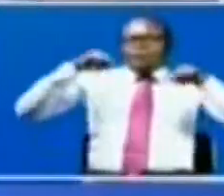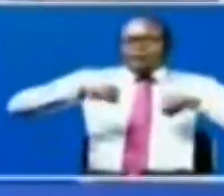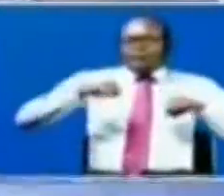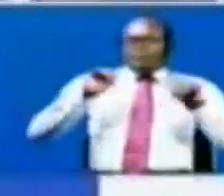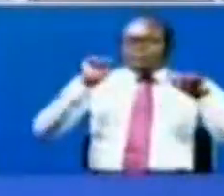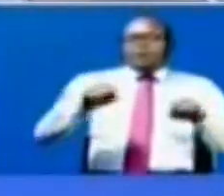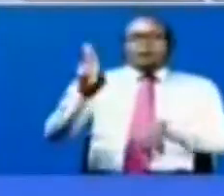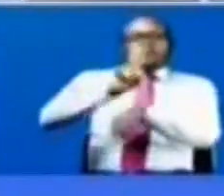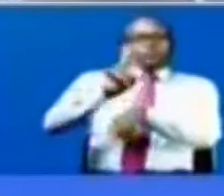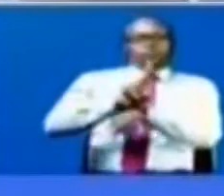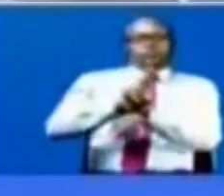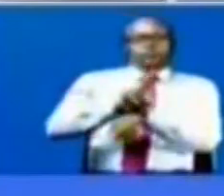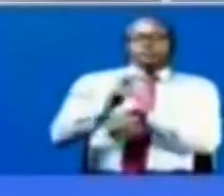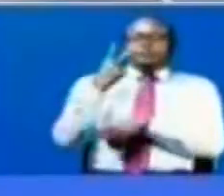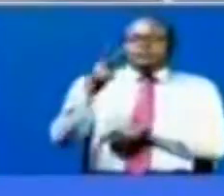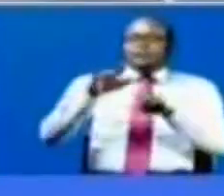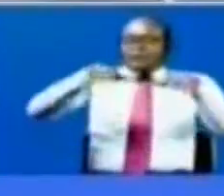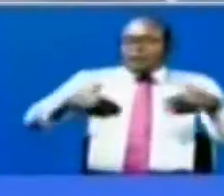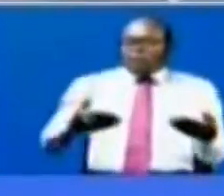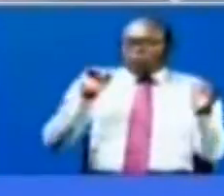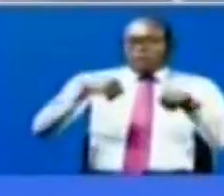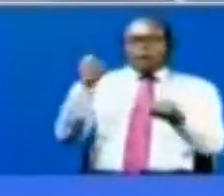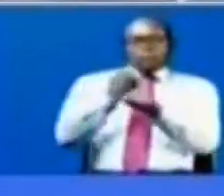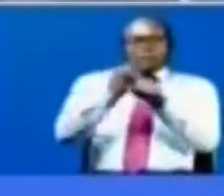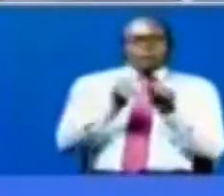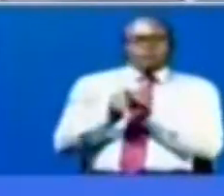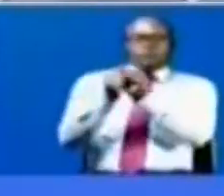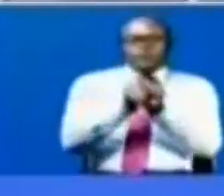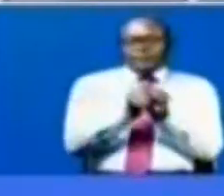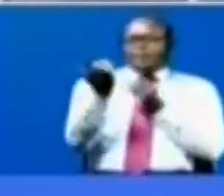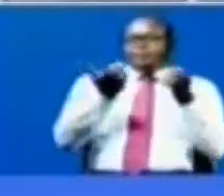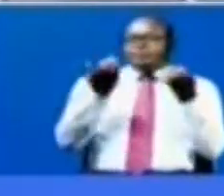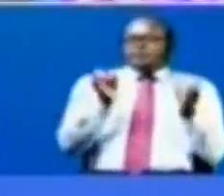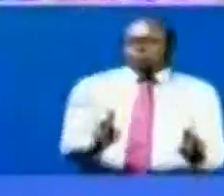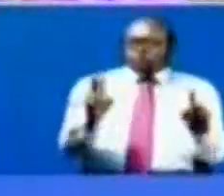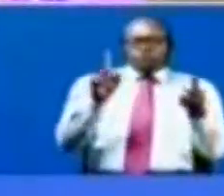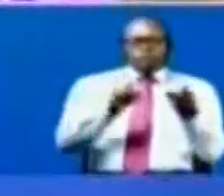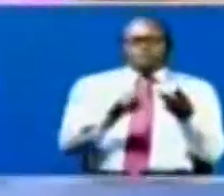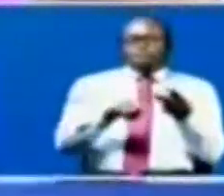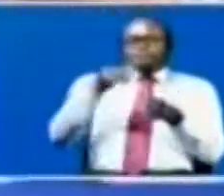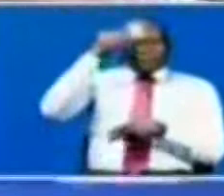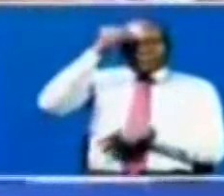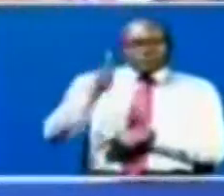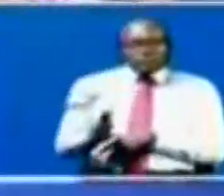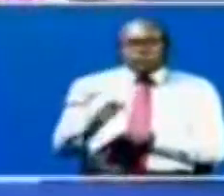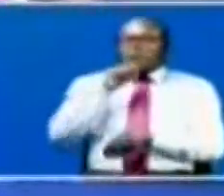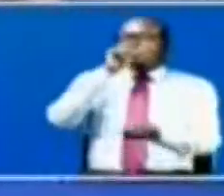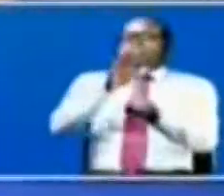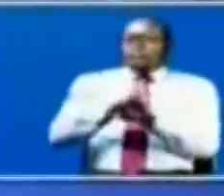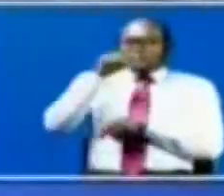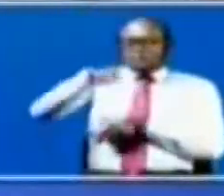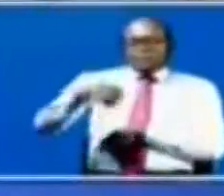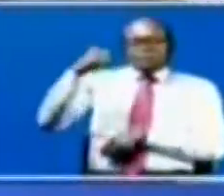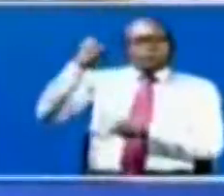can explore and see how we can work together, business opportunities. Wanafunzi hao wameapa kutilia maanani